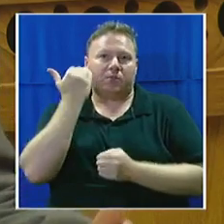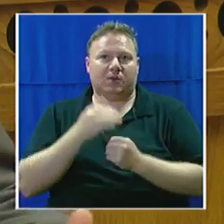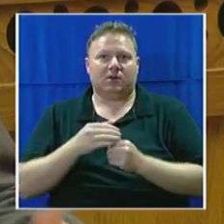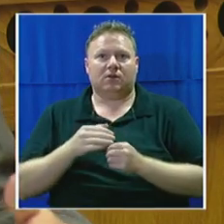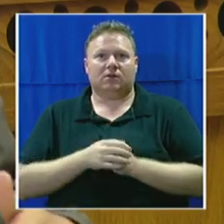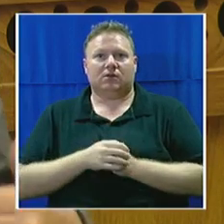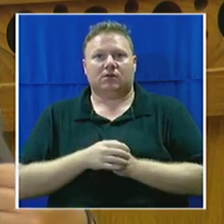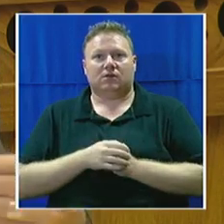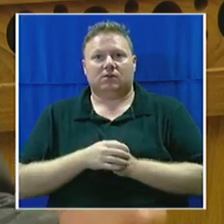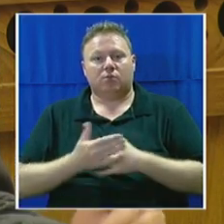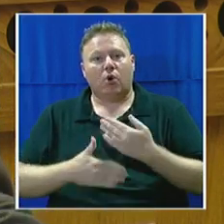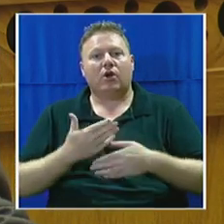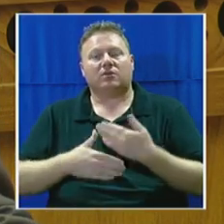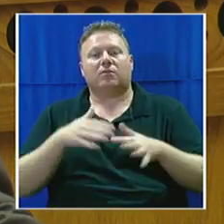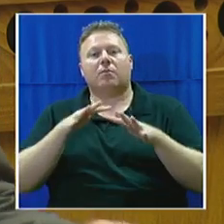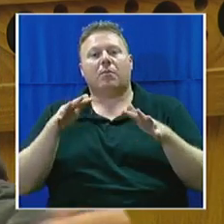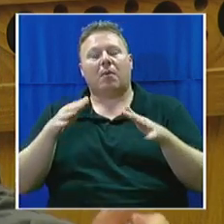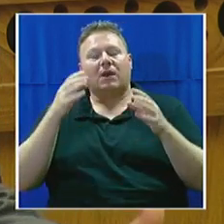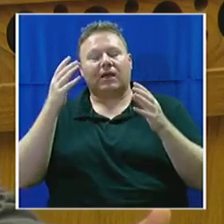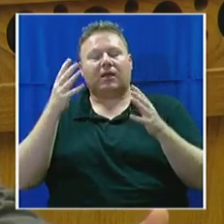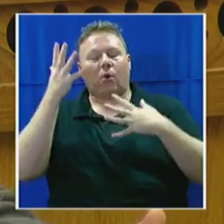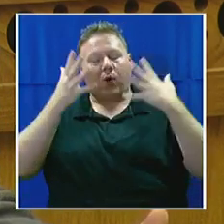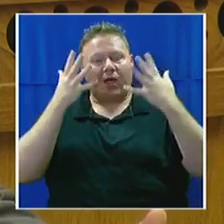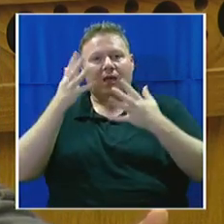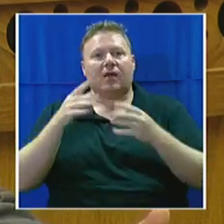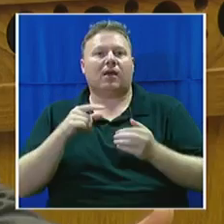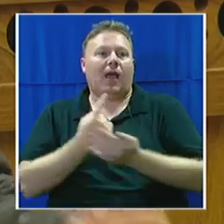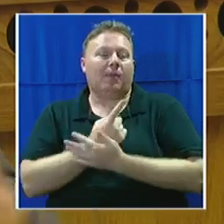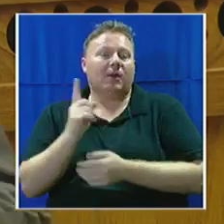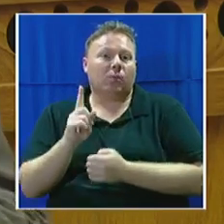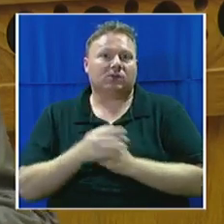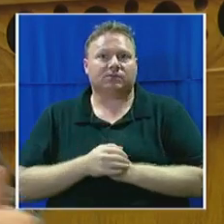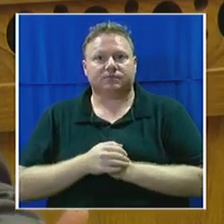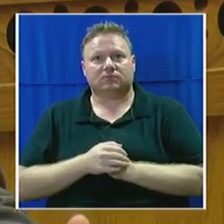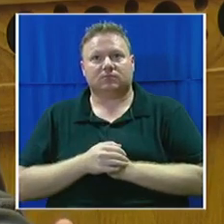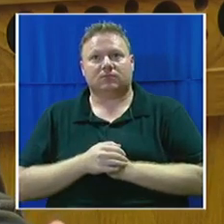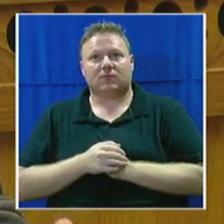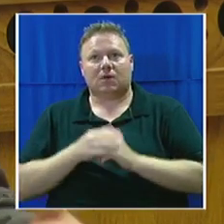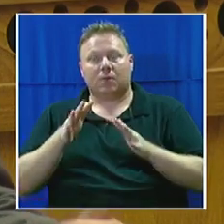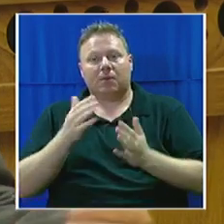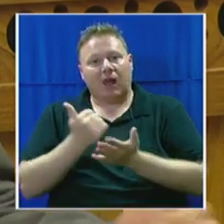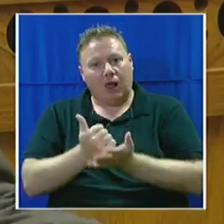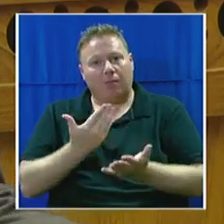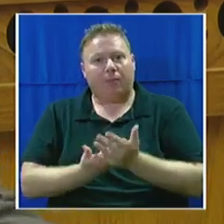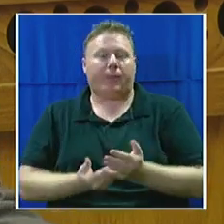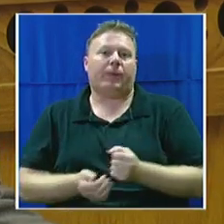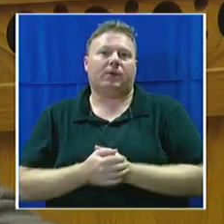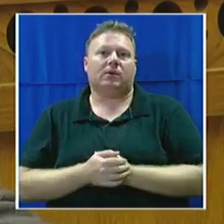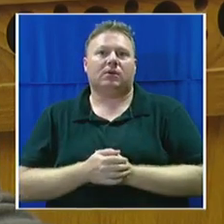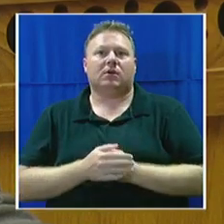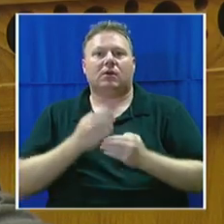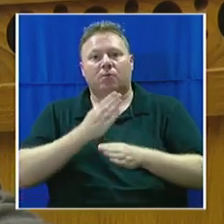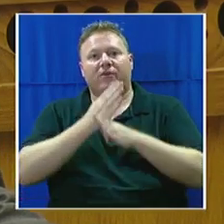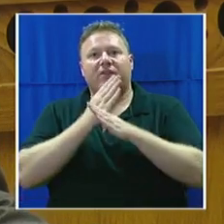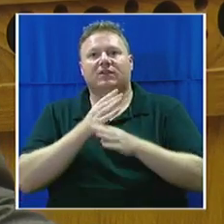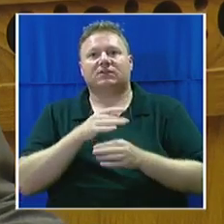proactive in its public awareness campaigns about the symptoms and where one can get help and the preventive measures that can be